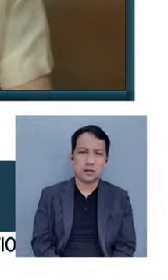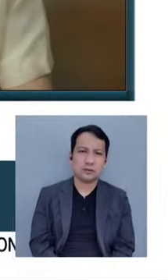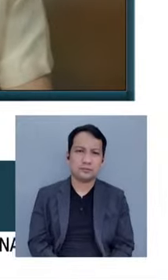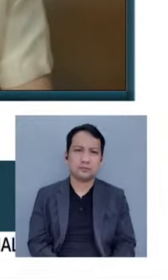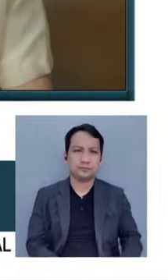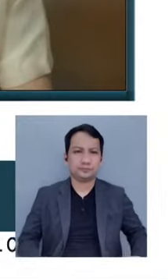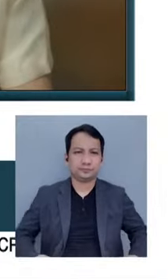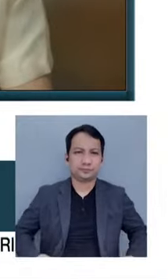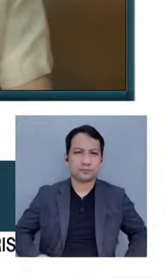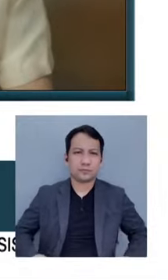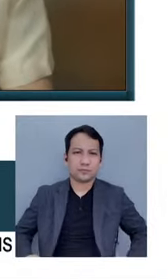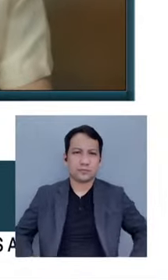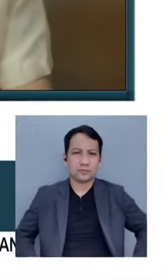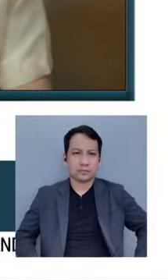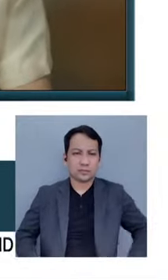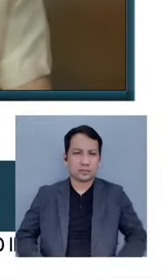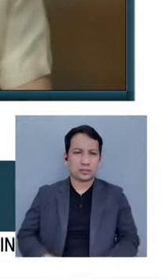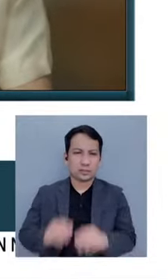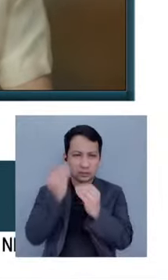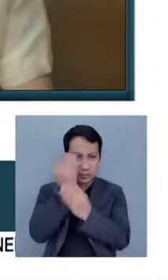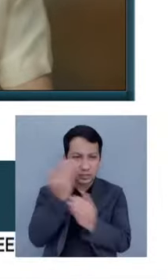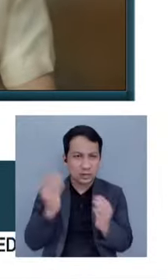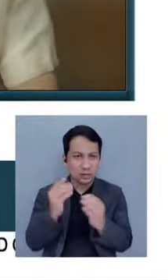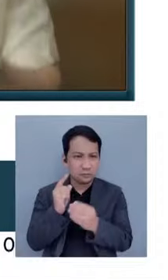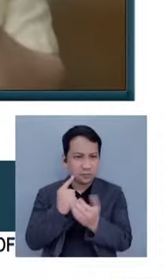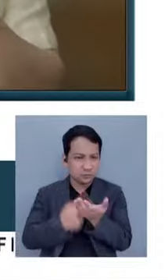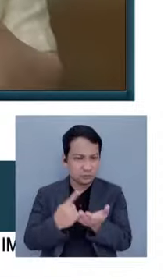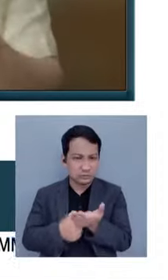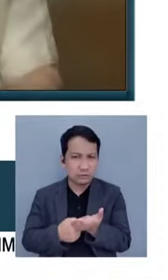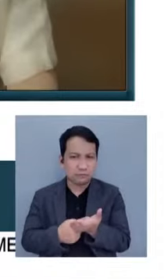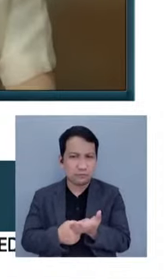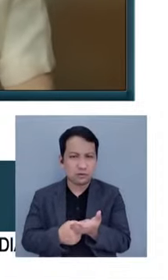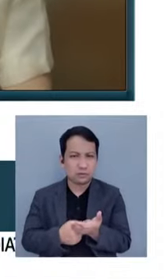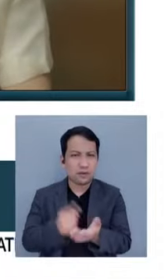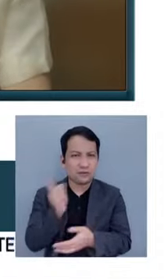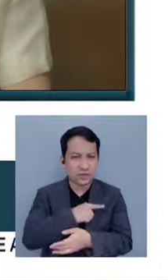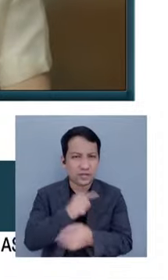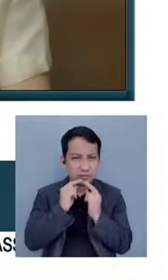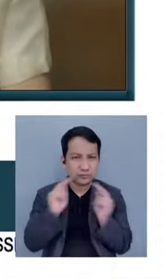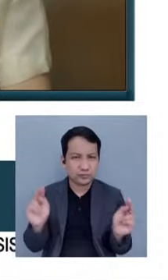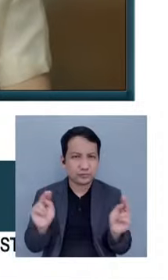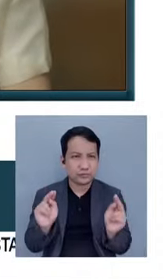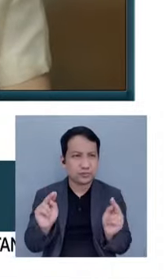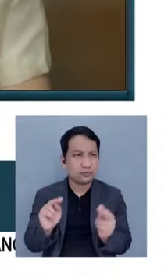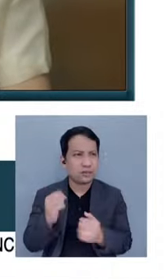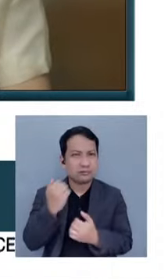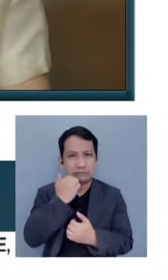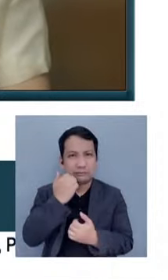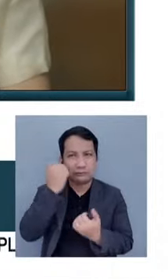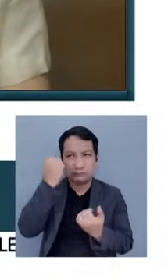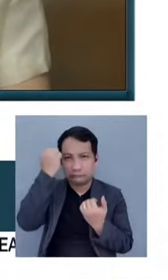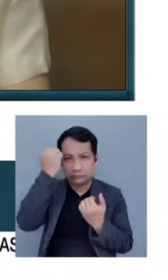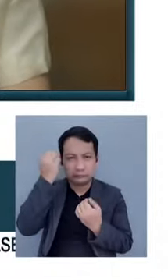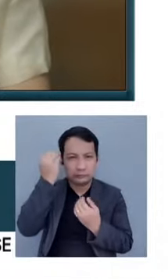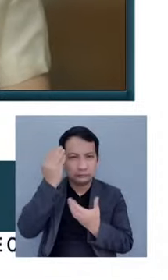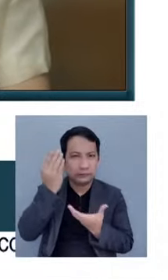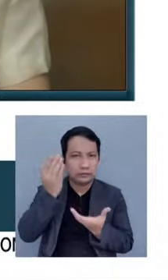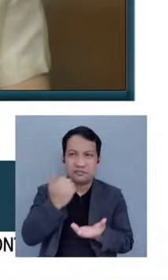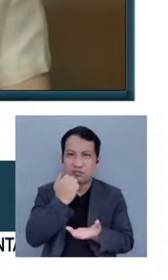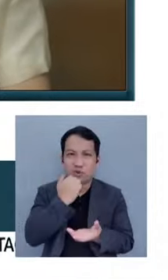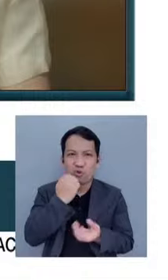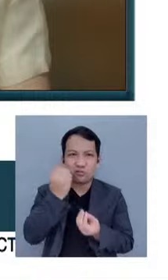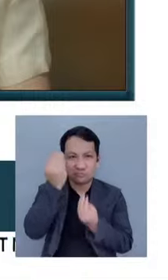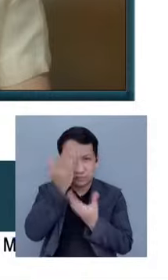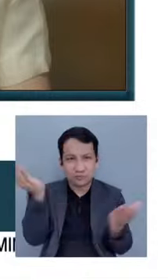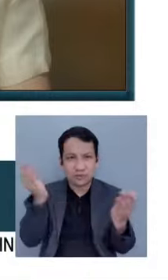you know you talk about misinformation and disinformation, and you talk about a generative AI and the use of that. And you also talk